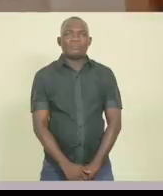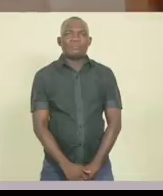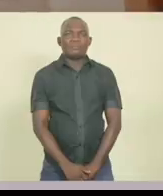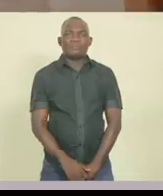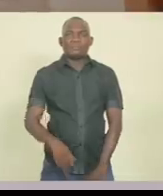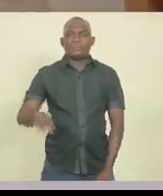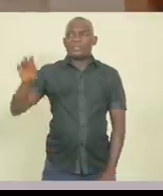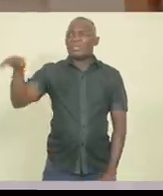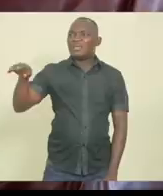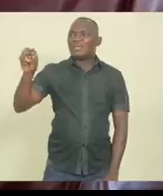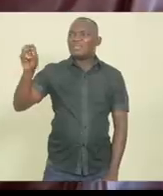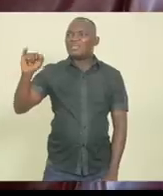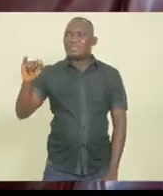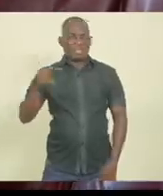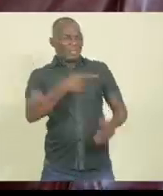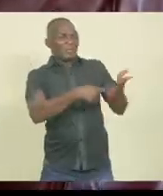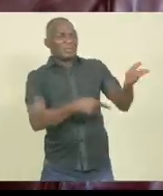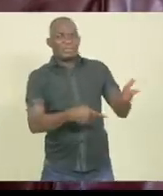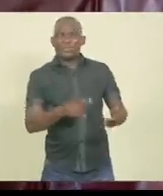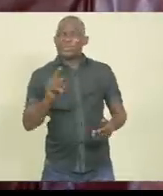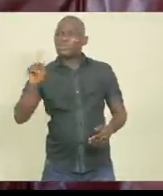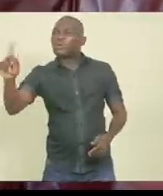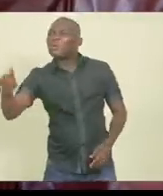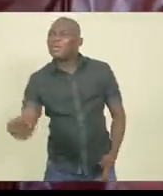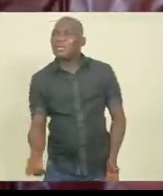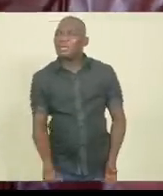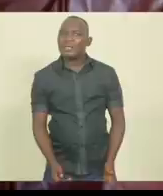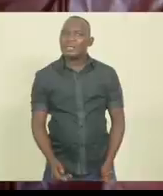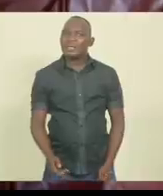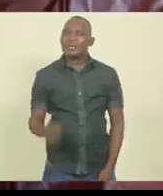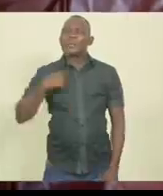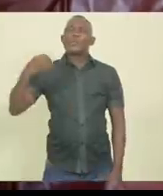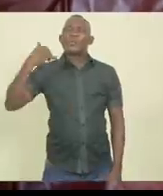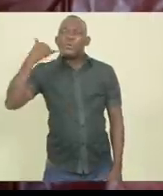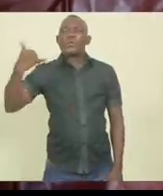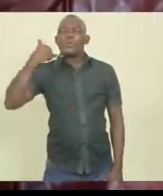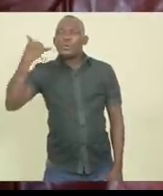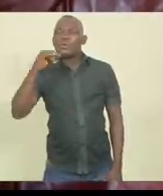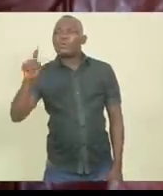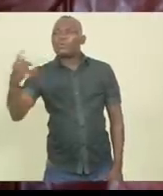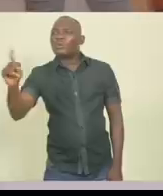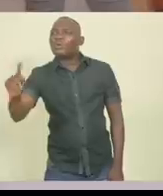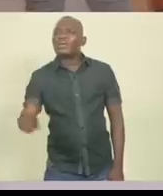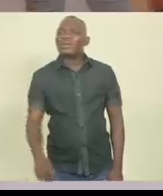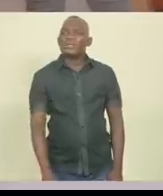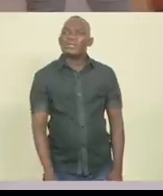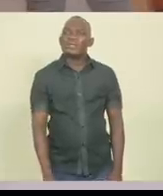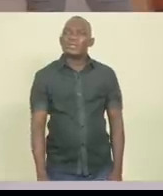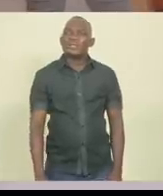that. Esi. What? Where have you been? See, I've been calling you all night. Where have you been?